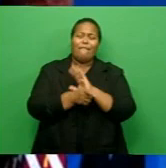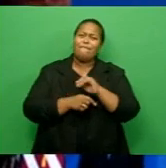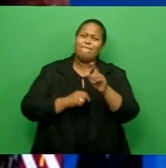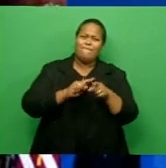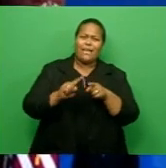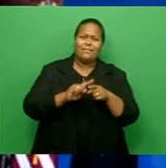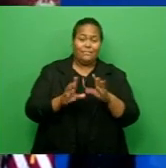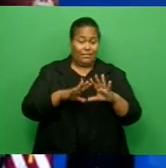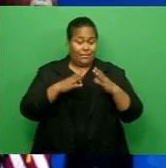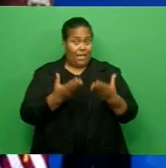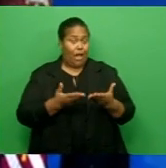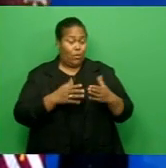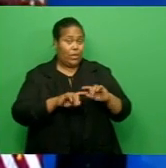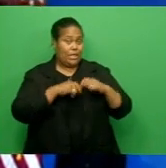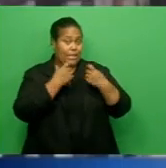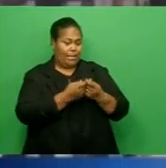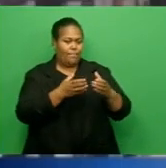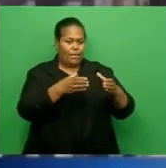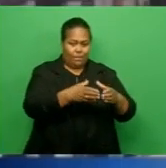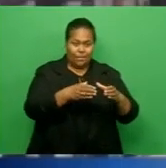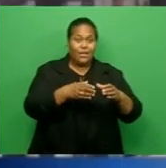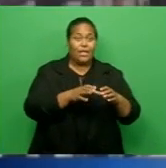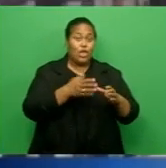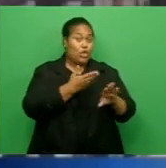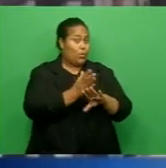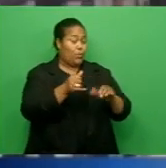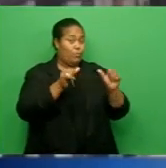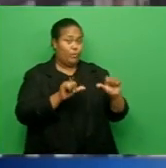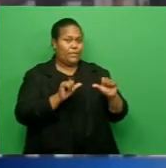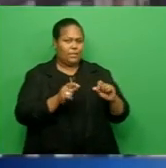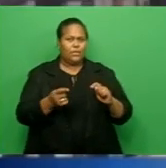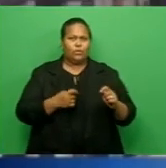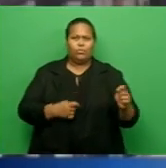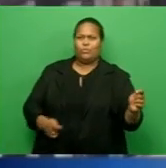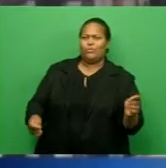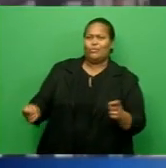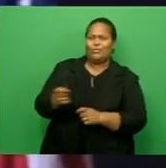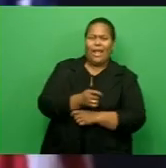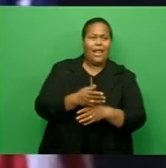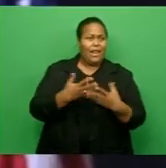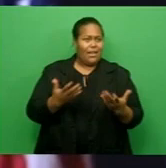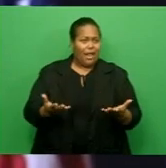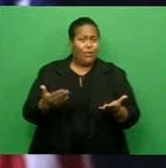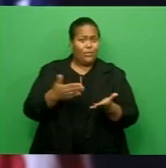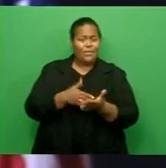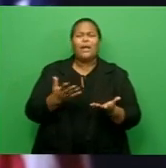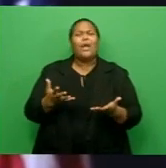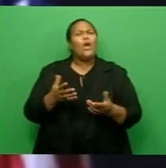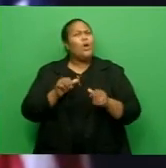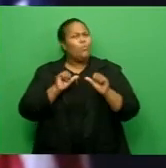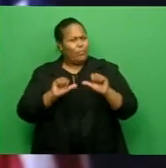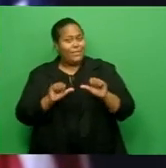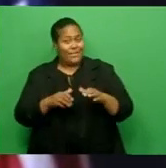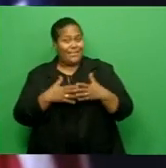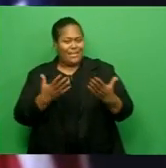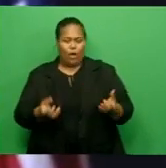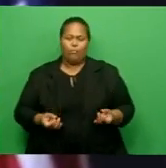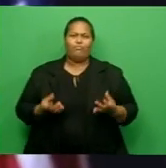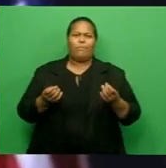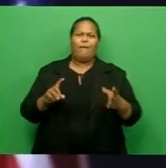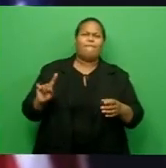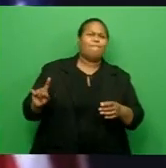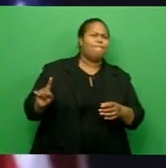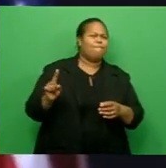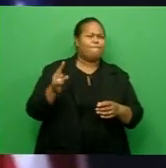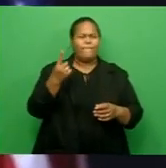now in contact with every federal agency. Transition spokesperson Jen Psaki adding the president-elect is preparing for his first